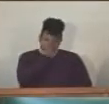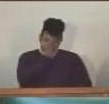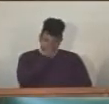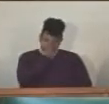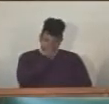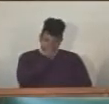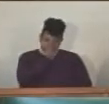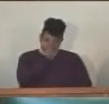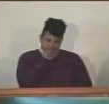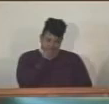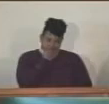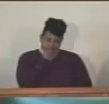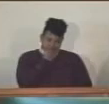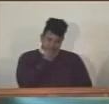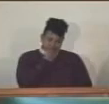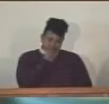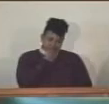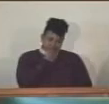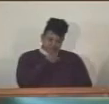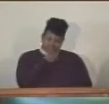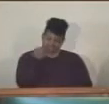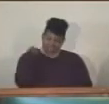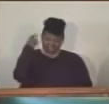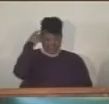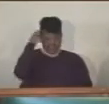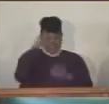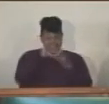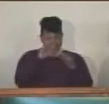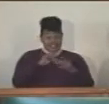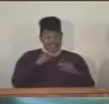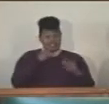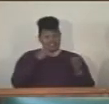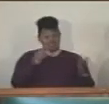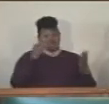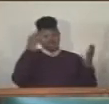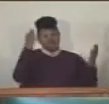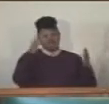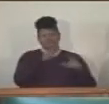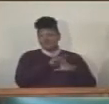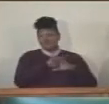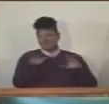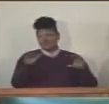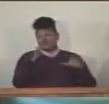the utterance about suggesting that you don't get my vote yet